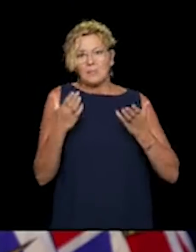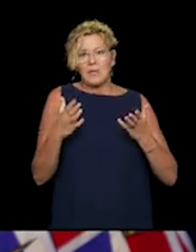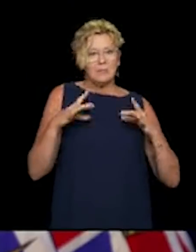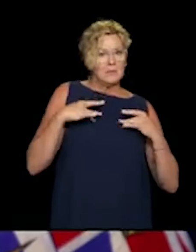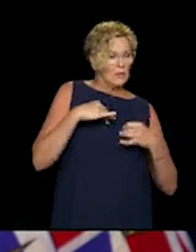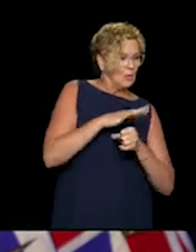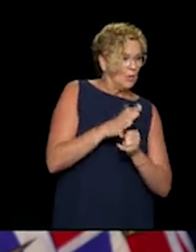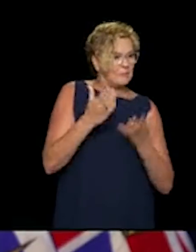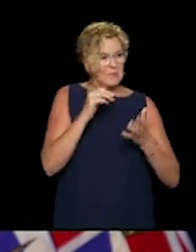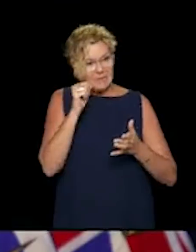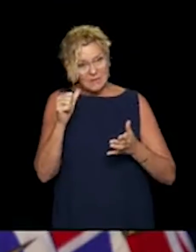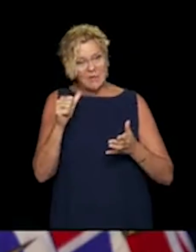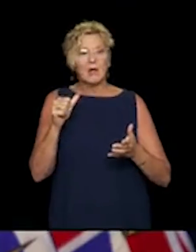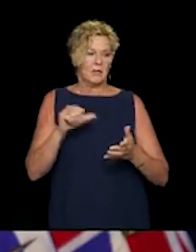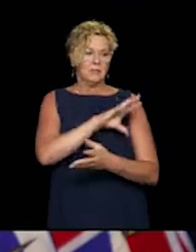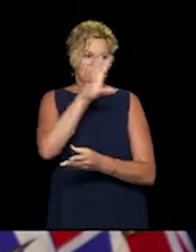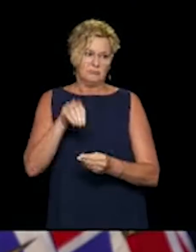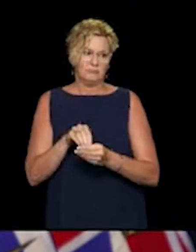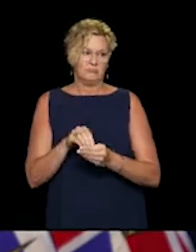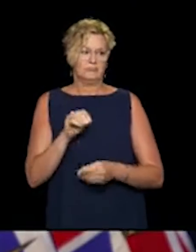4,406 people who have recovered from COVID-19.